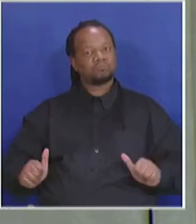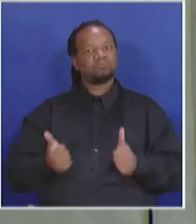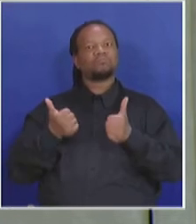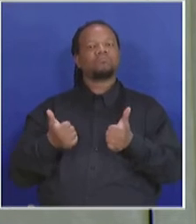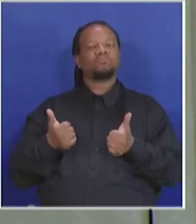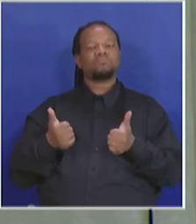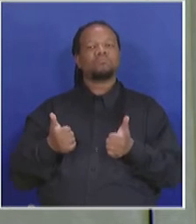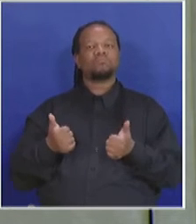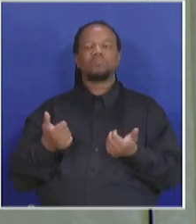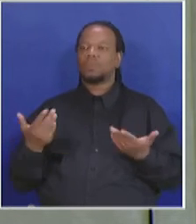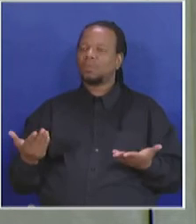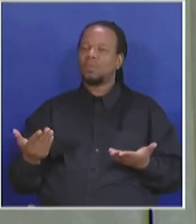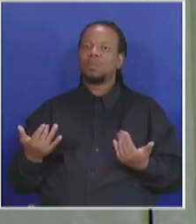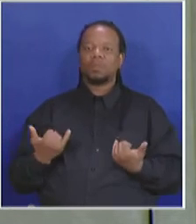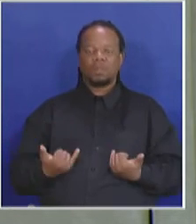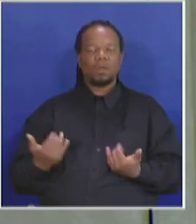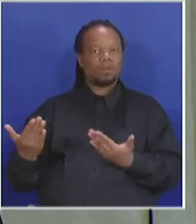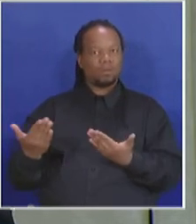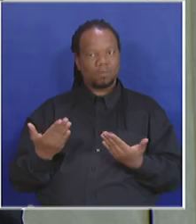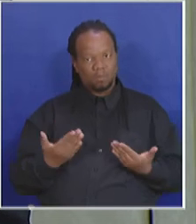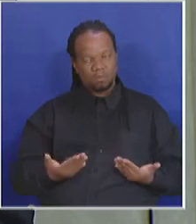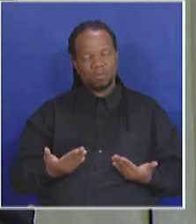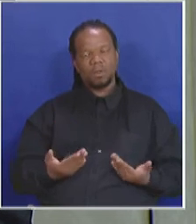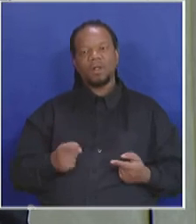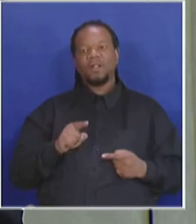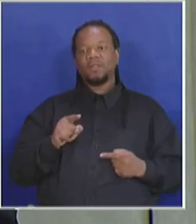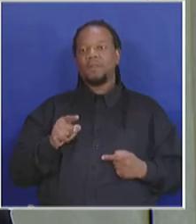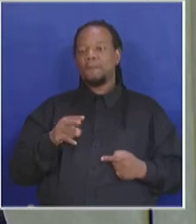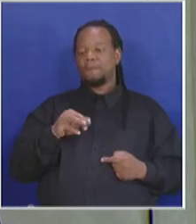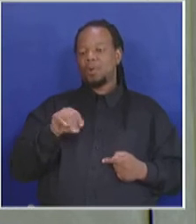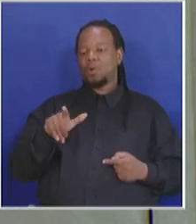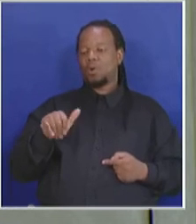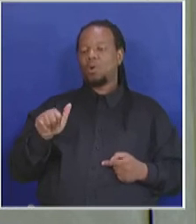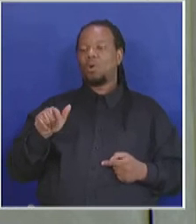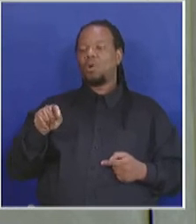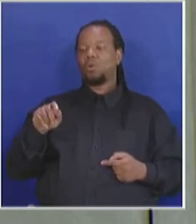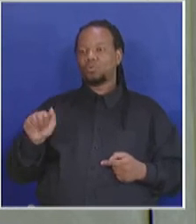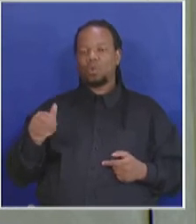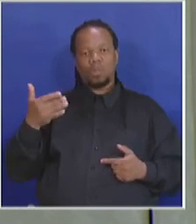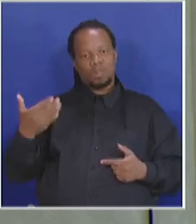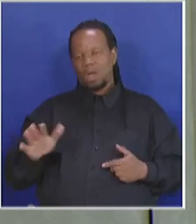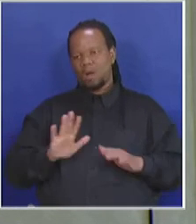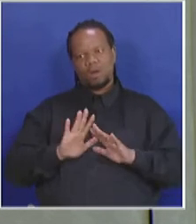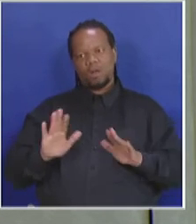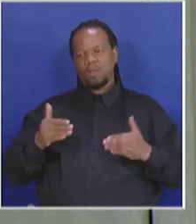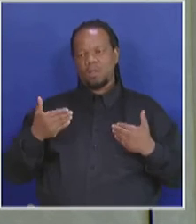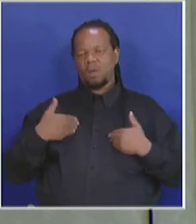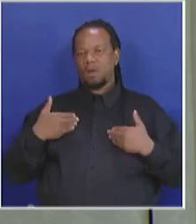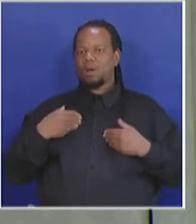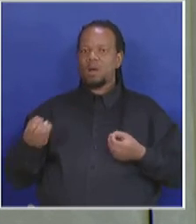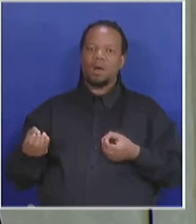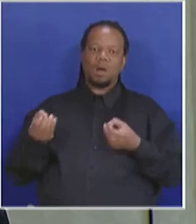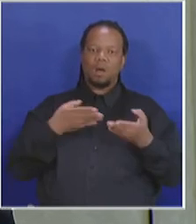welcome the transfer of this road to the National department and subsequently to